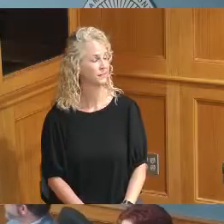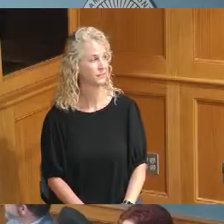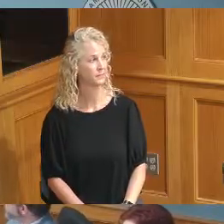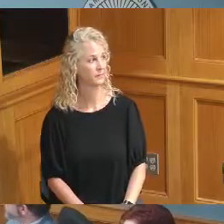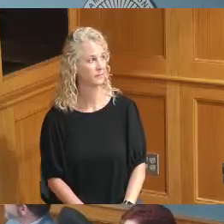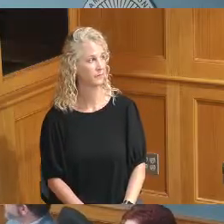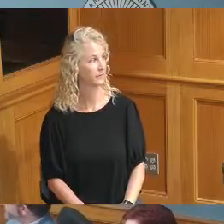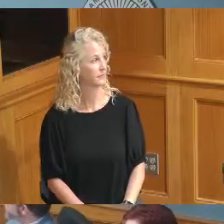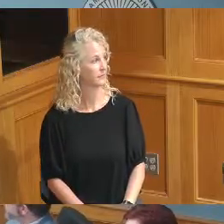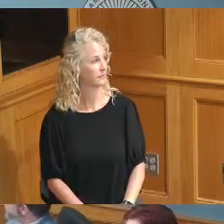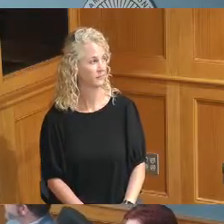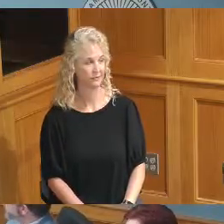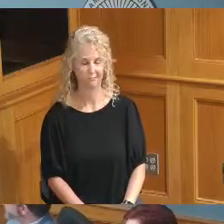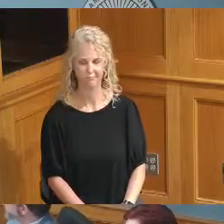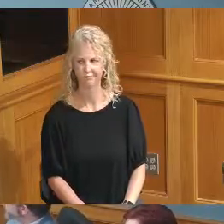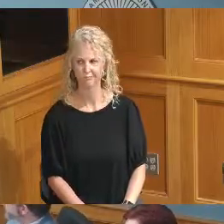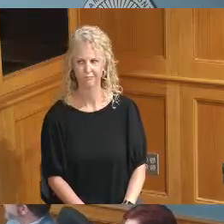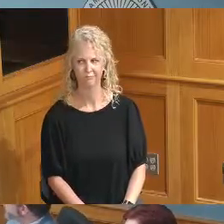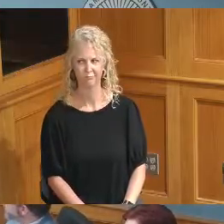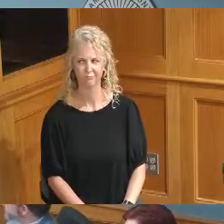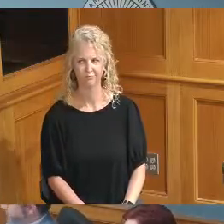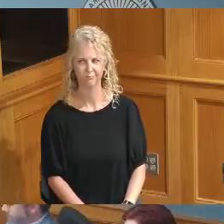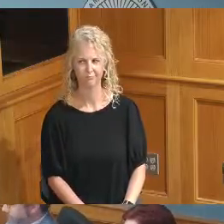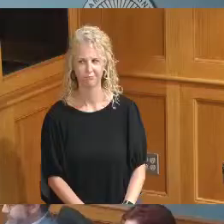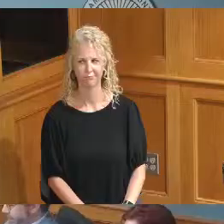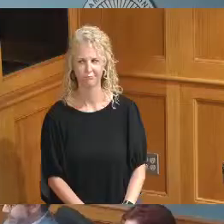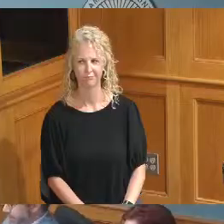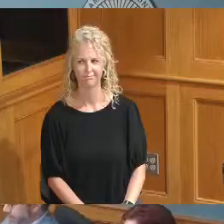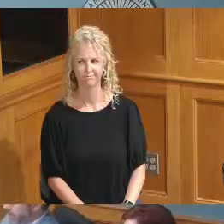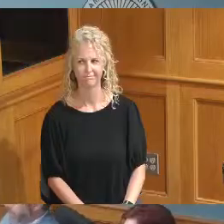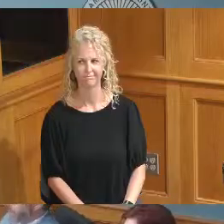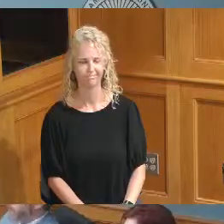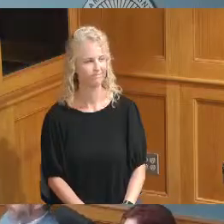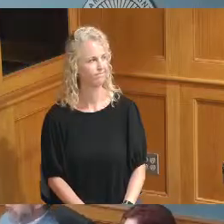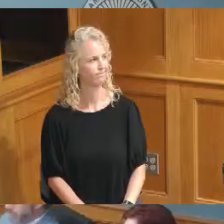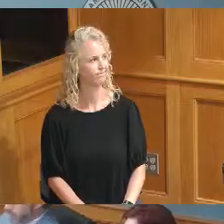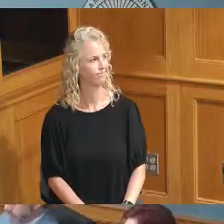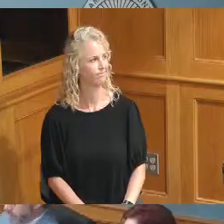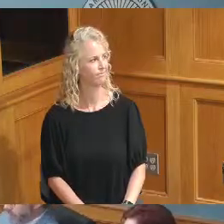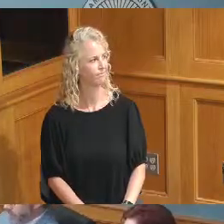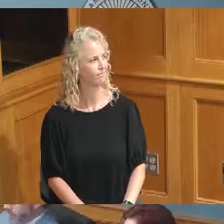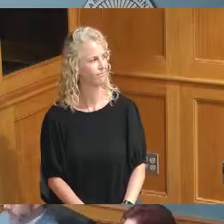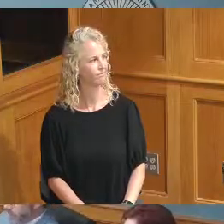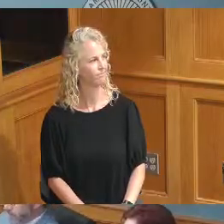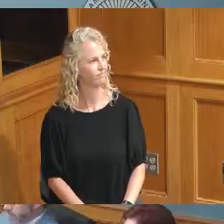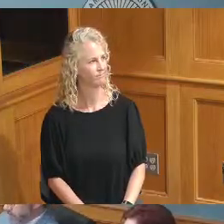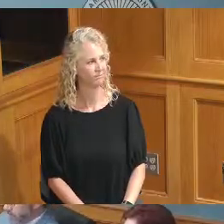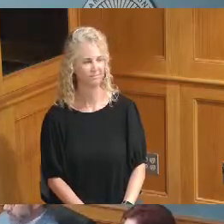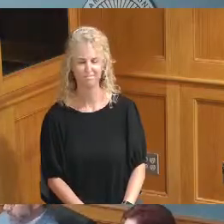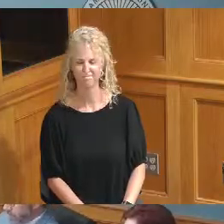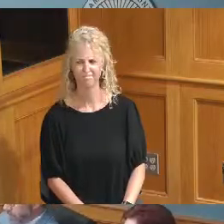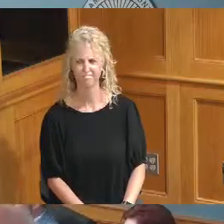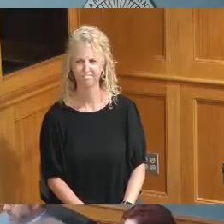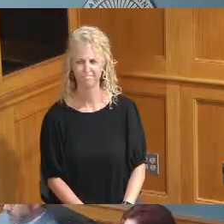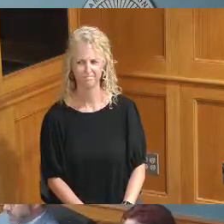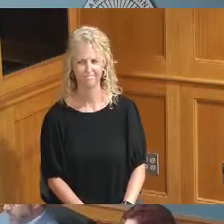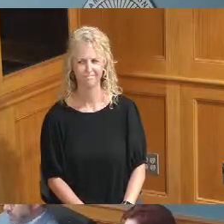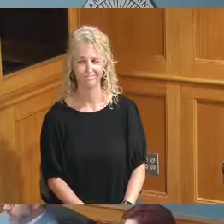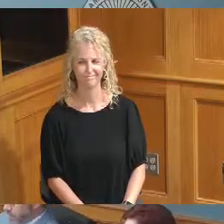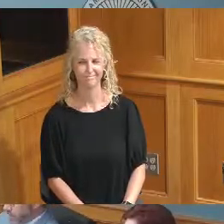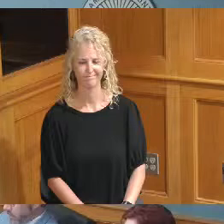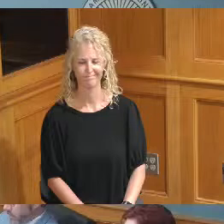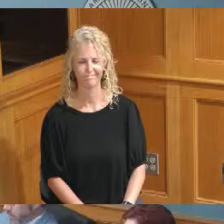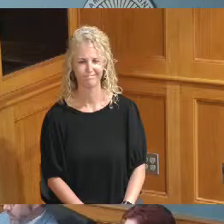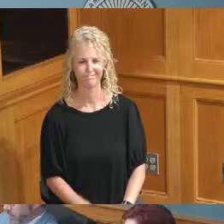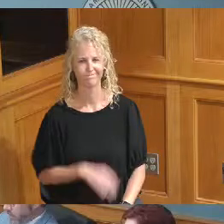Thank you, Madam President. Yeah, thank you, Commissioner Dumas, for presenting the Inspire program. It's always good to mix that into the meeting. It's good